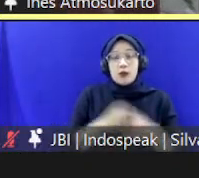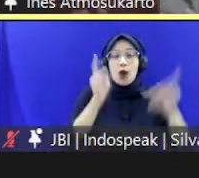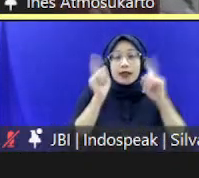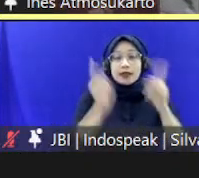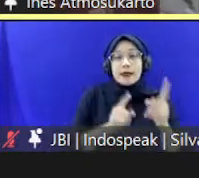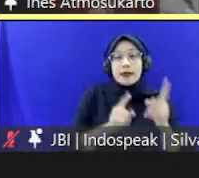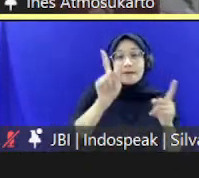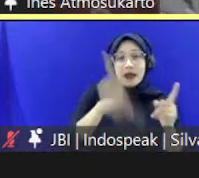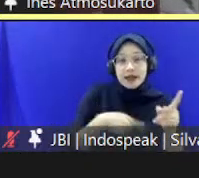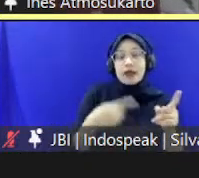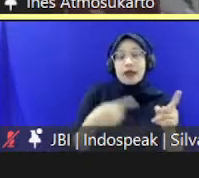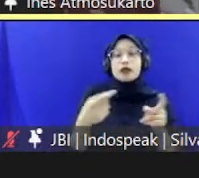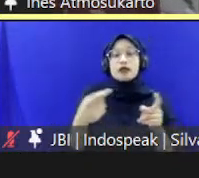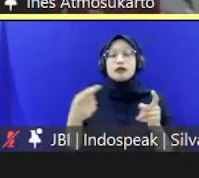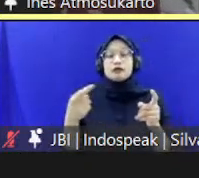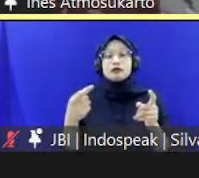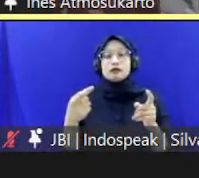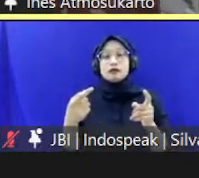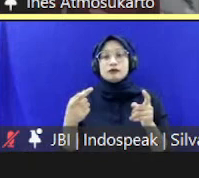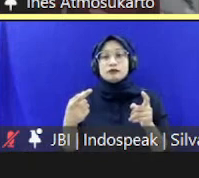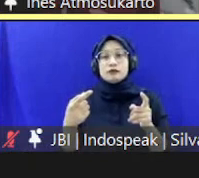with those